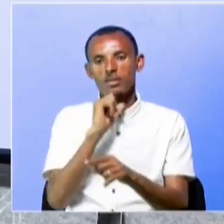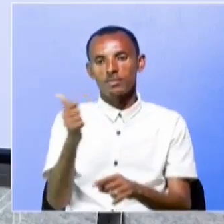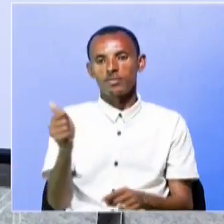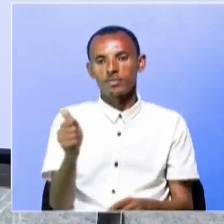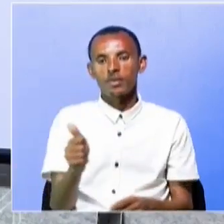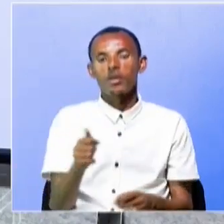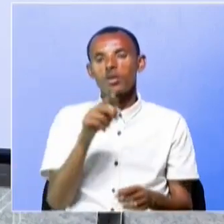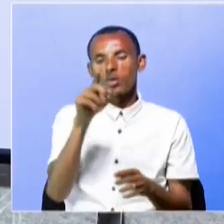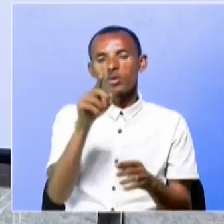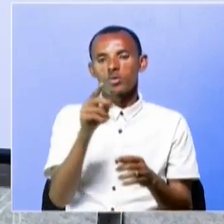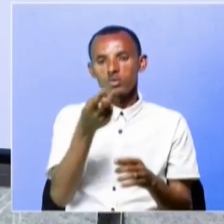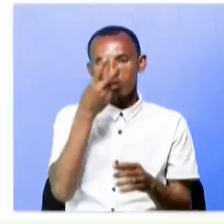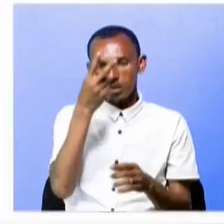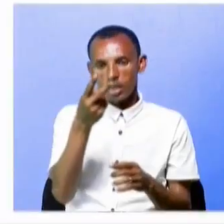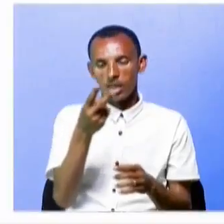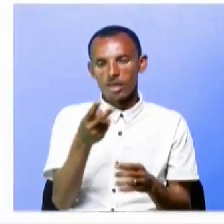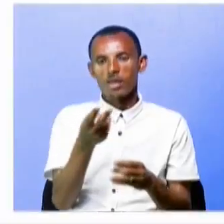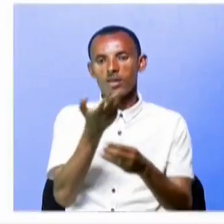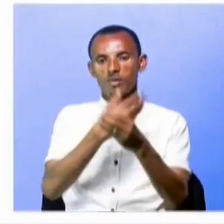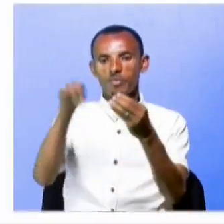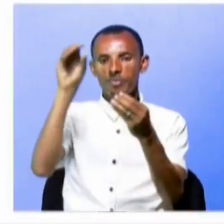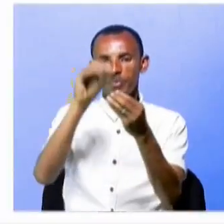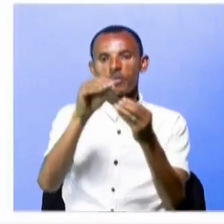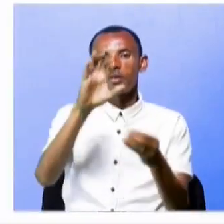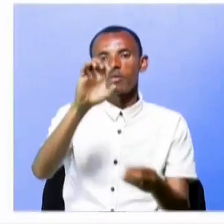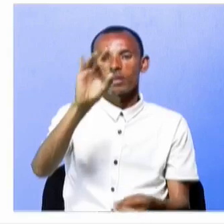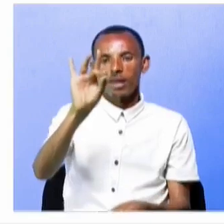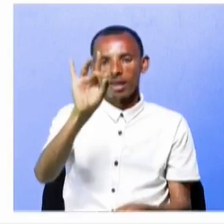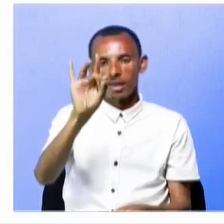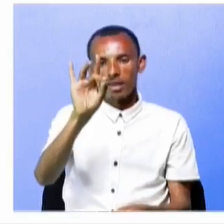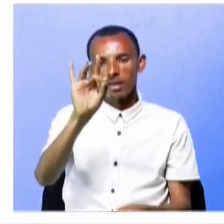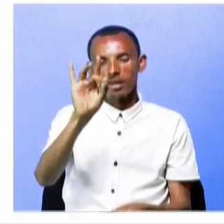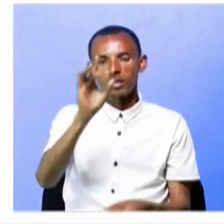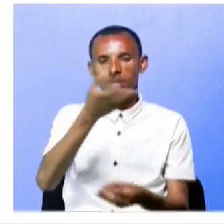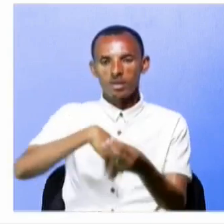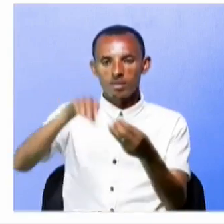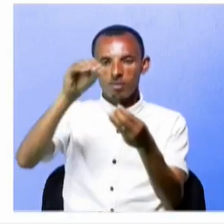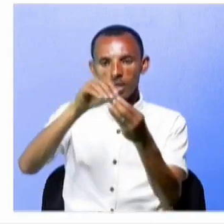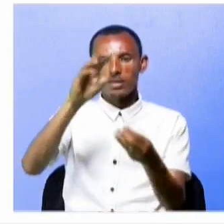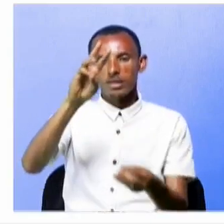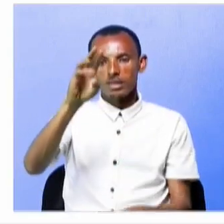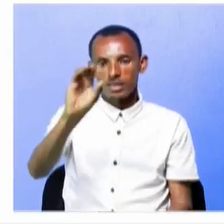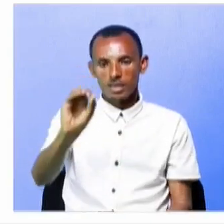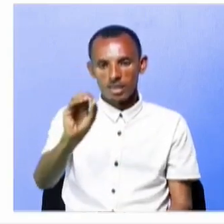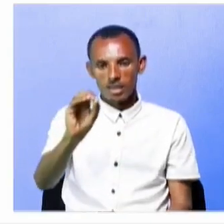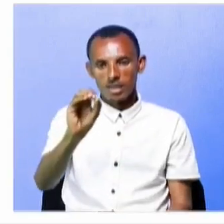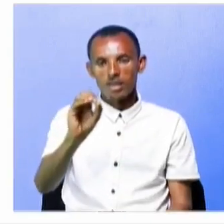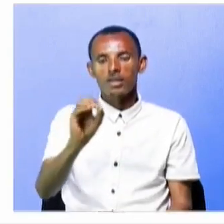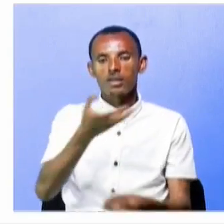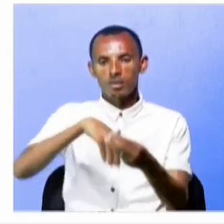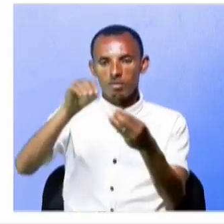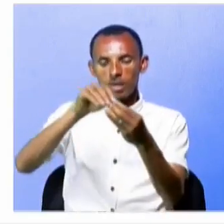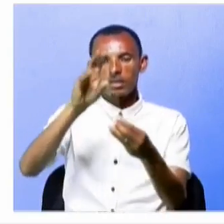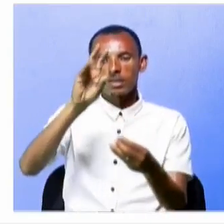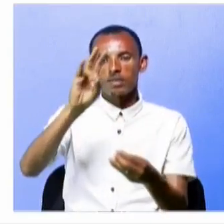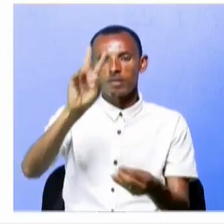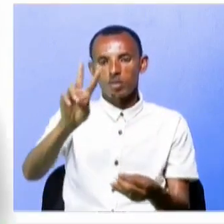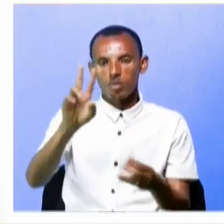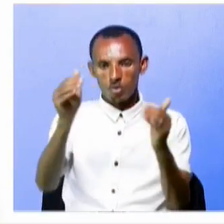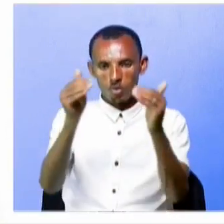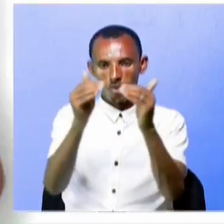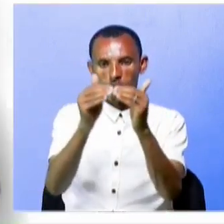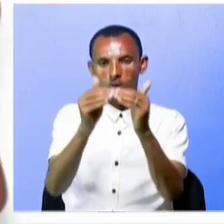So you need to check that 48 degree plus 60 degree plus 72